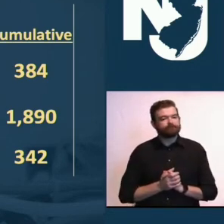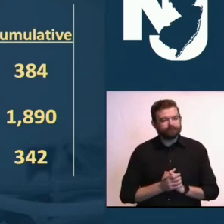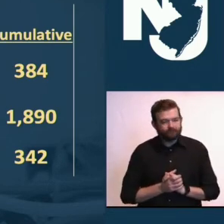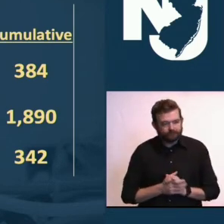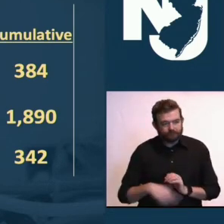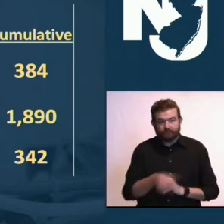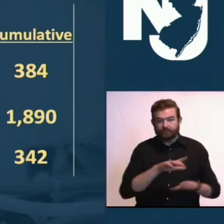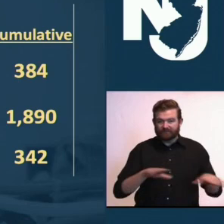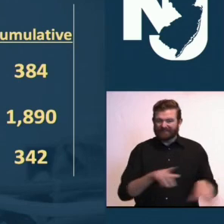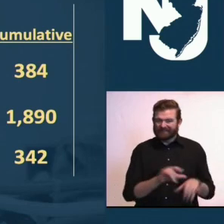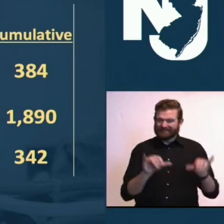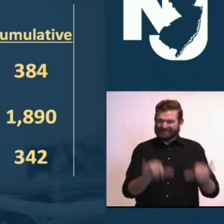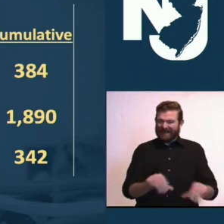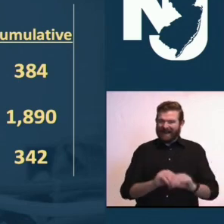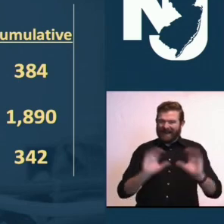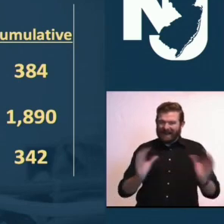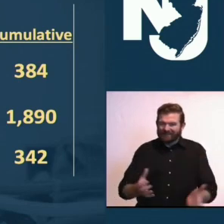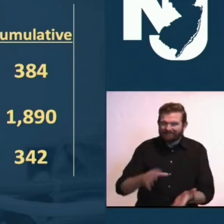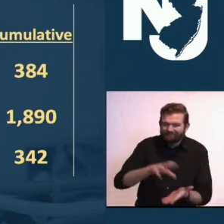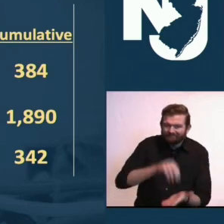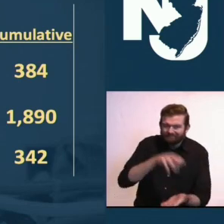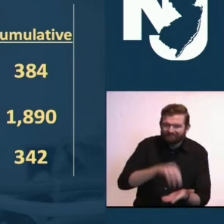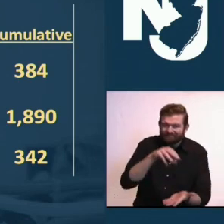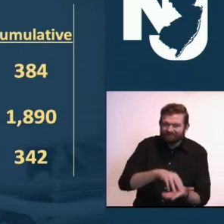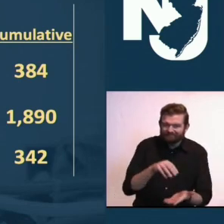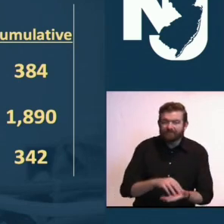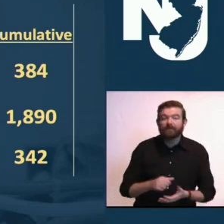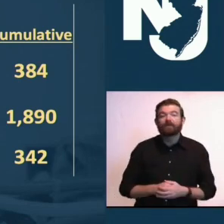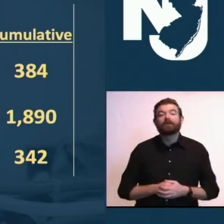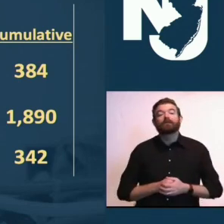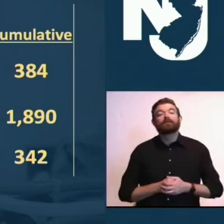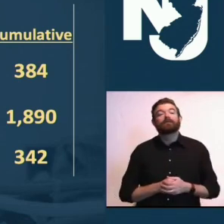want to be clear with, by the way, with no joy,